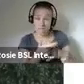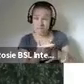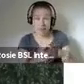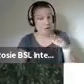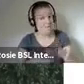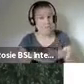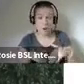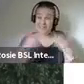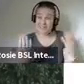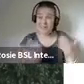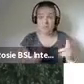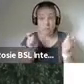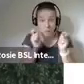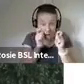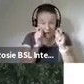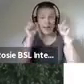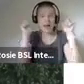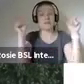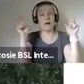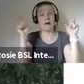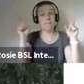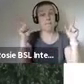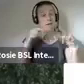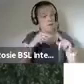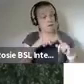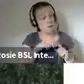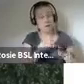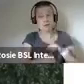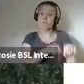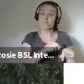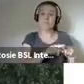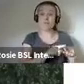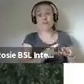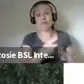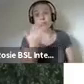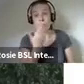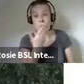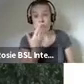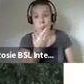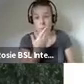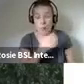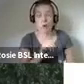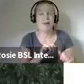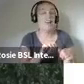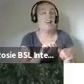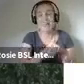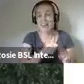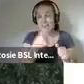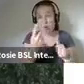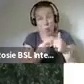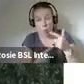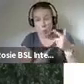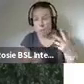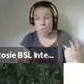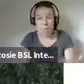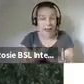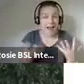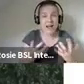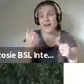getting up, moving into the school, the ECD setting, and then all the play